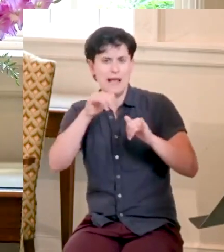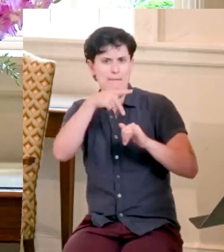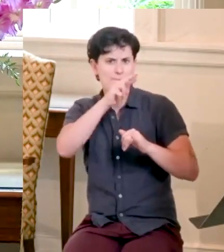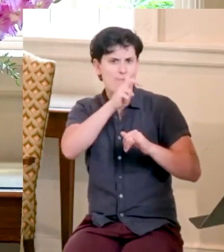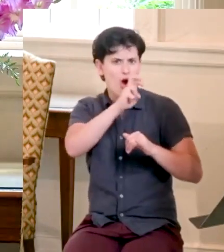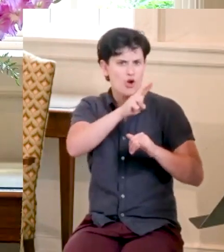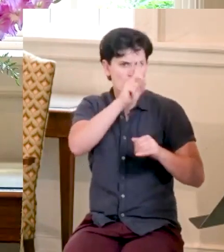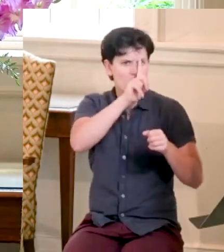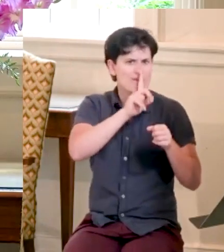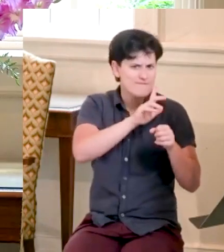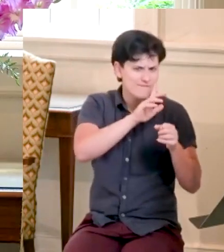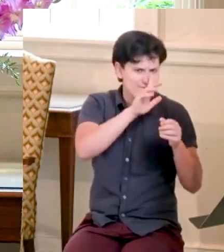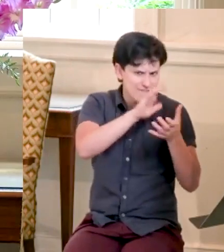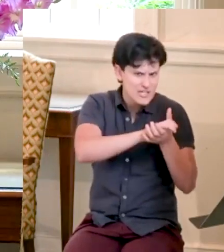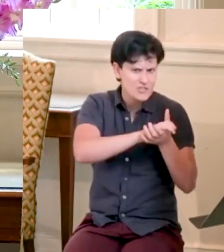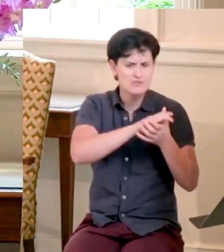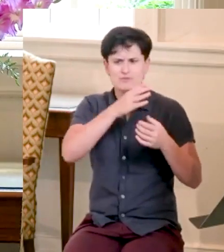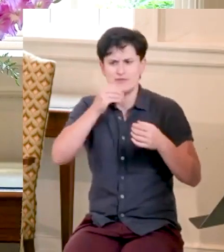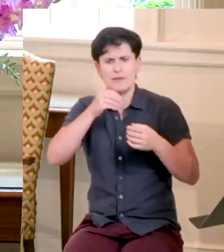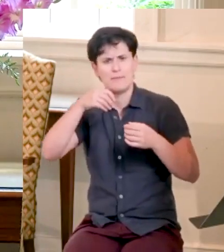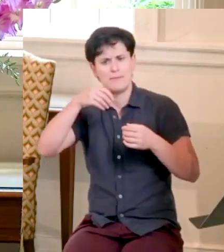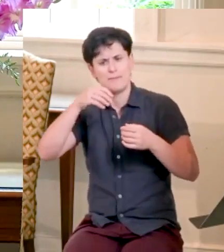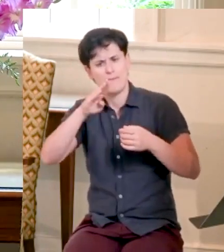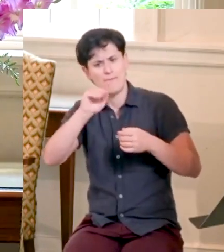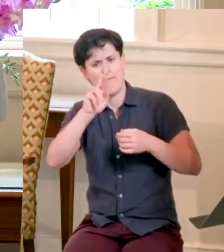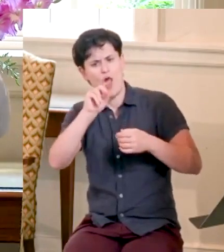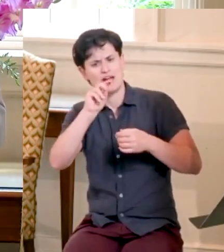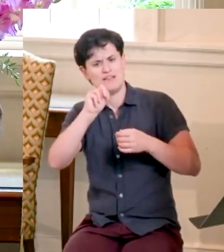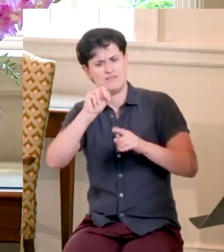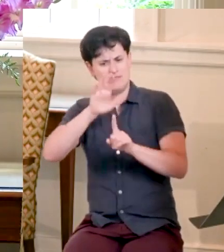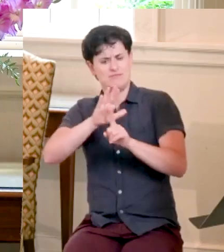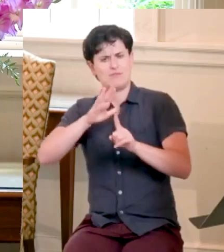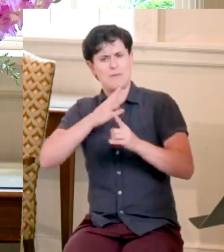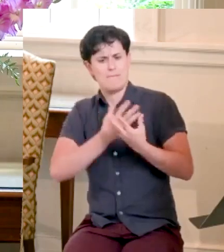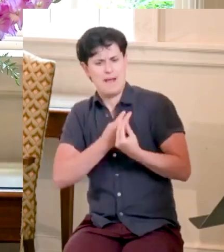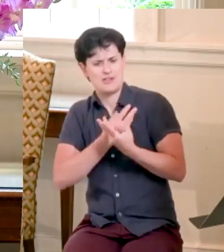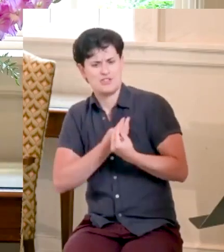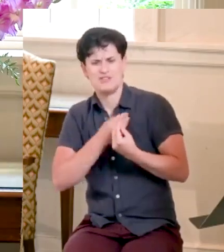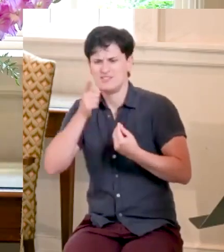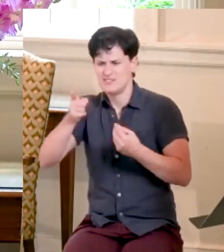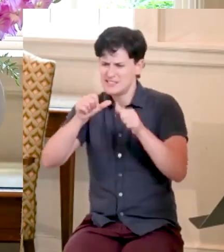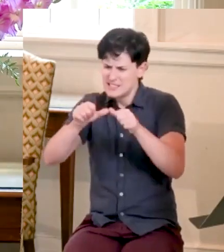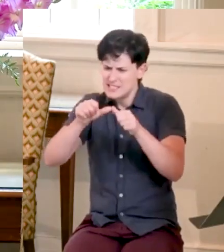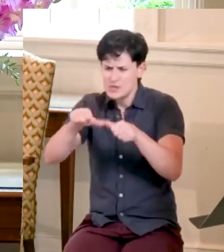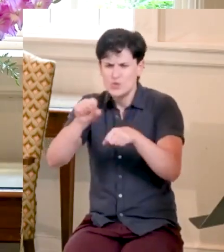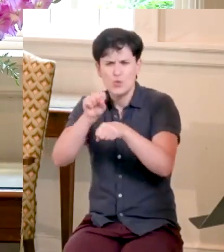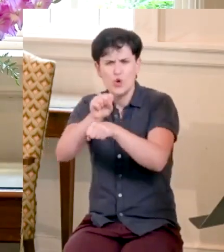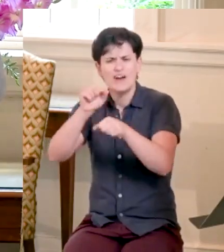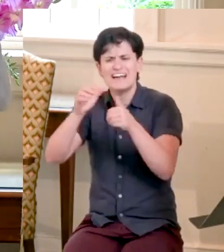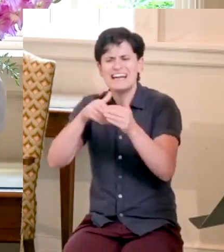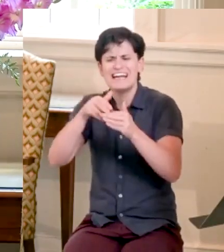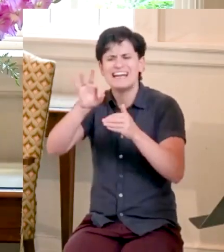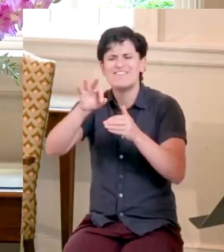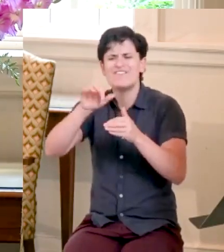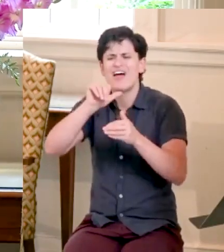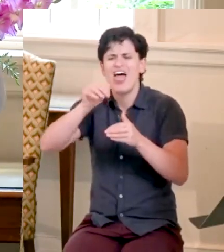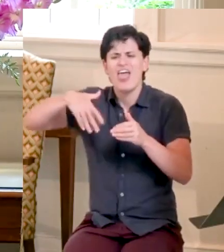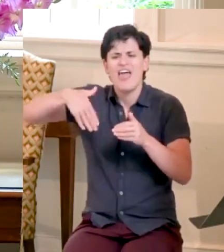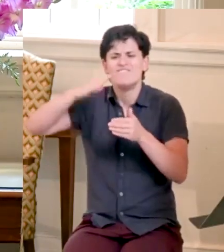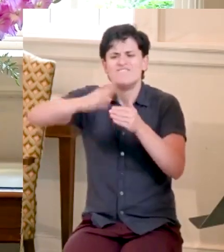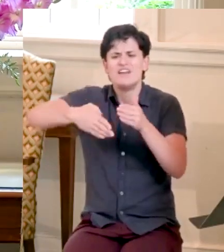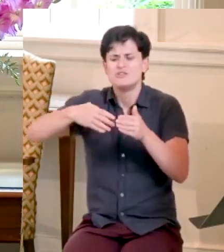Both believed that the work they did mattered, even if it was unfinished. And I wanted to tell you that the work you do, all your